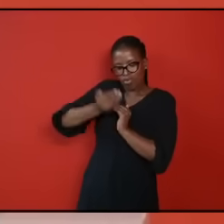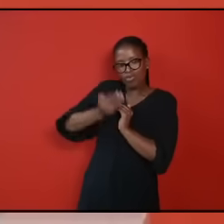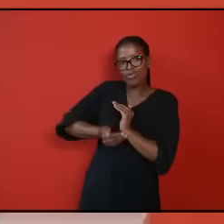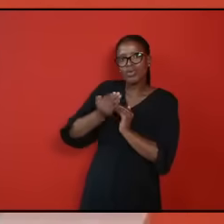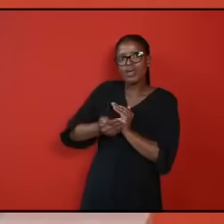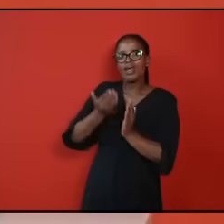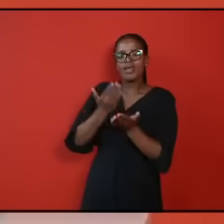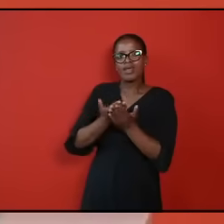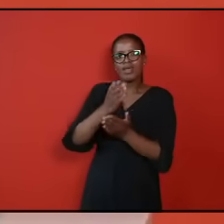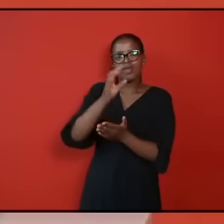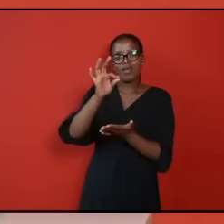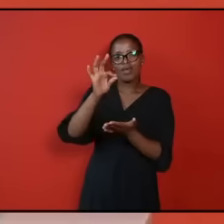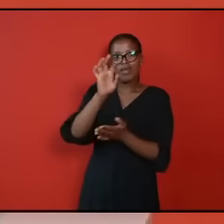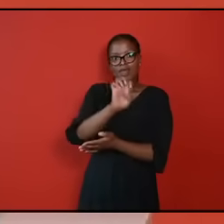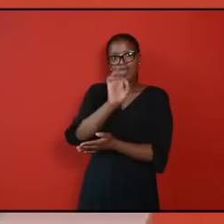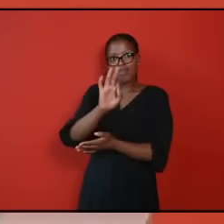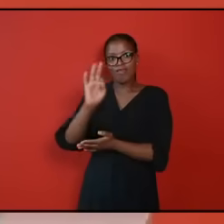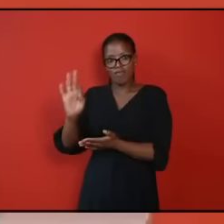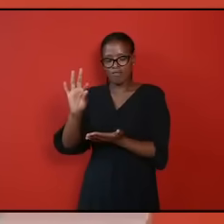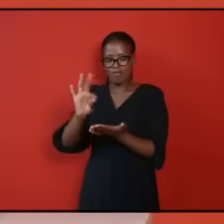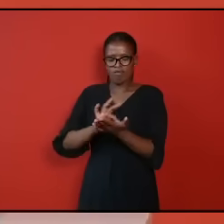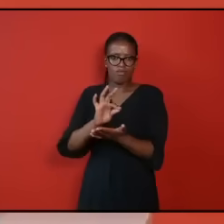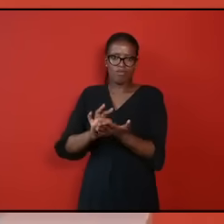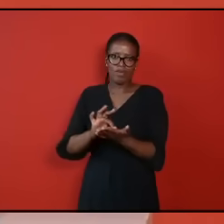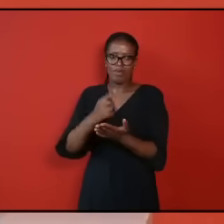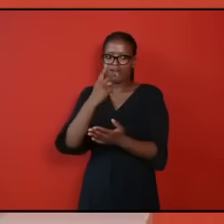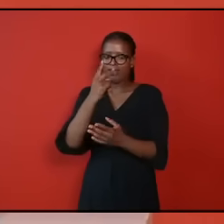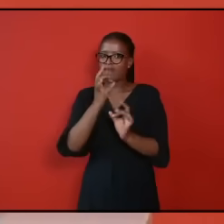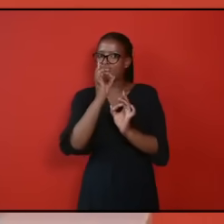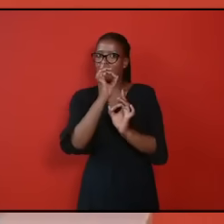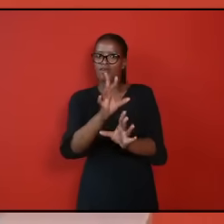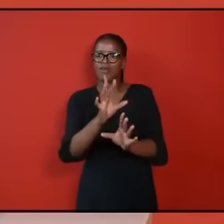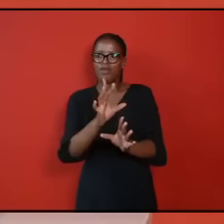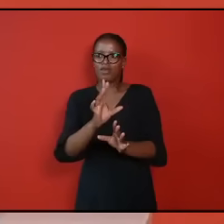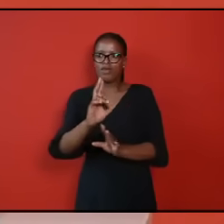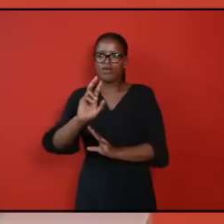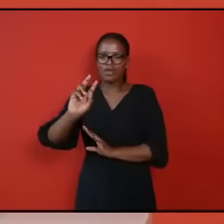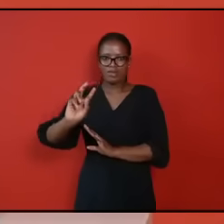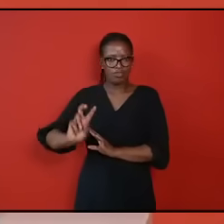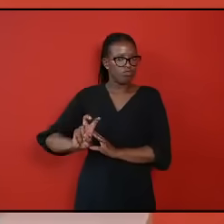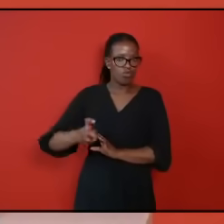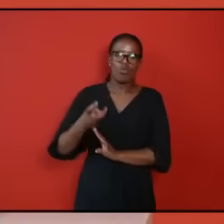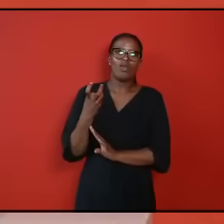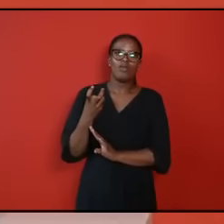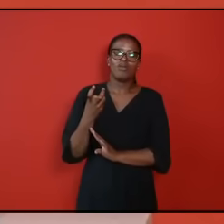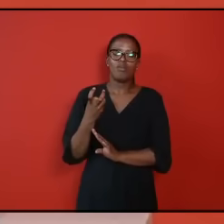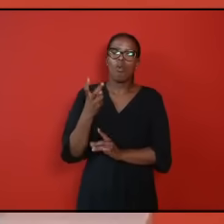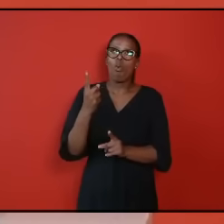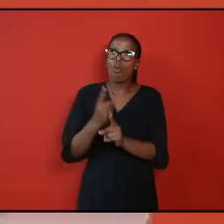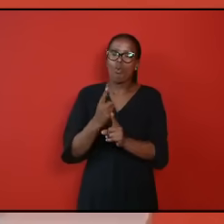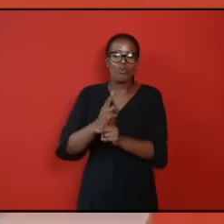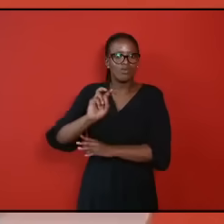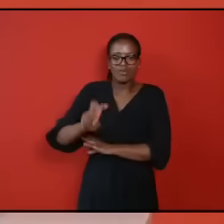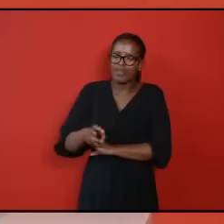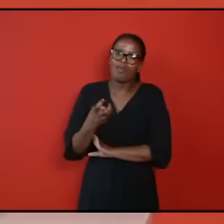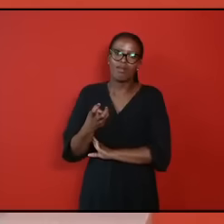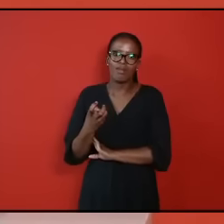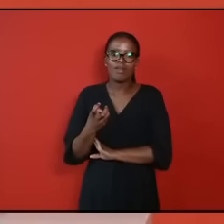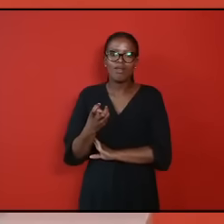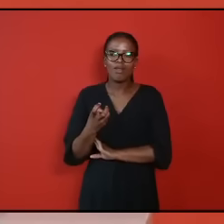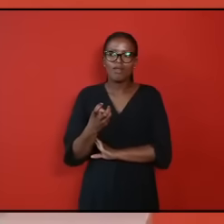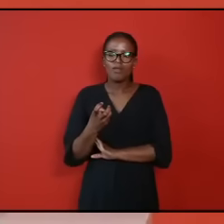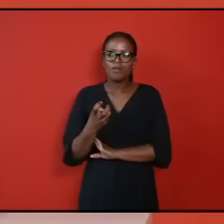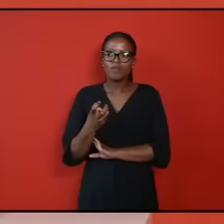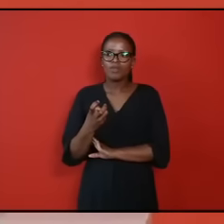EFF vote, I can tell you without thinking twice, is stolen. It gets stolen. They stole it in